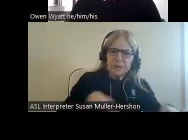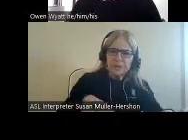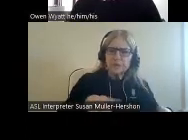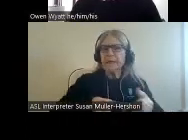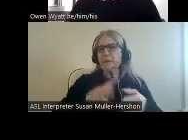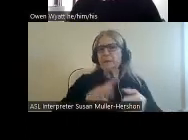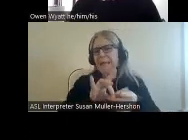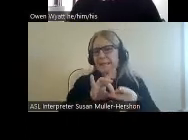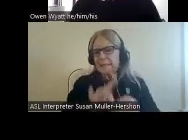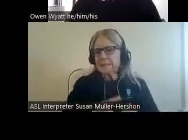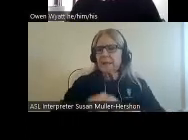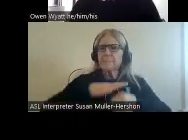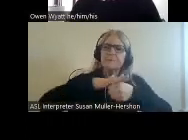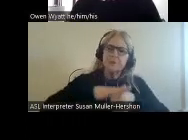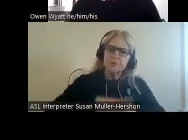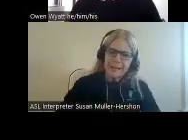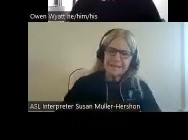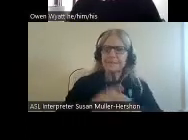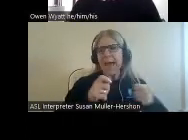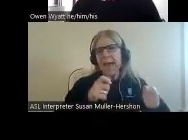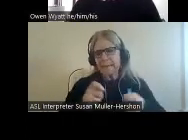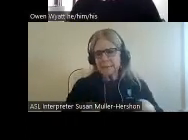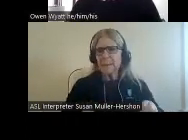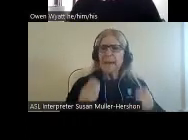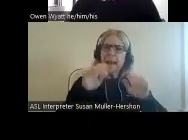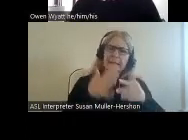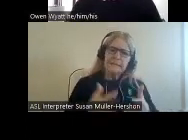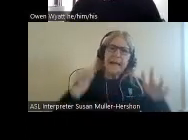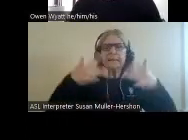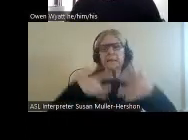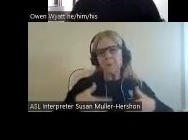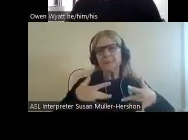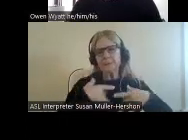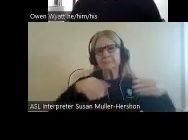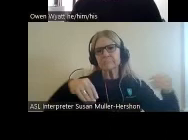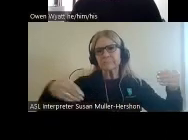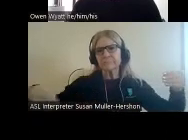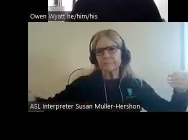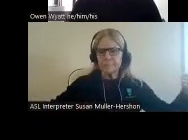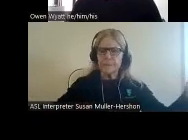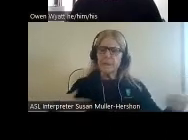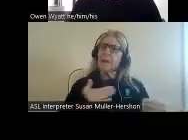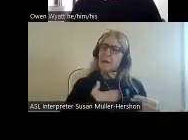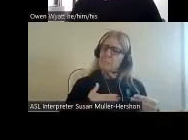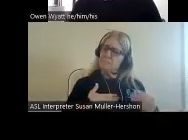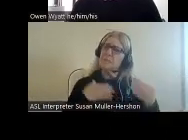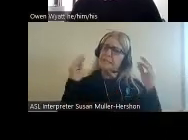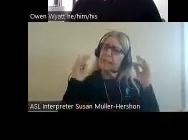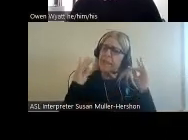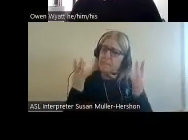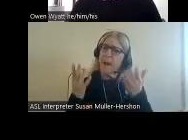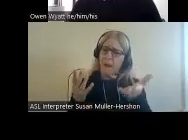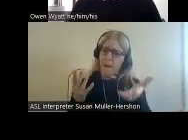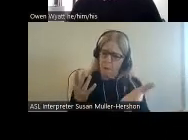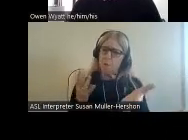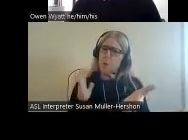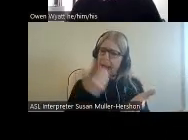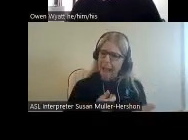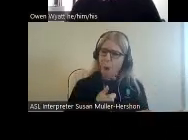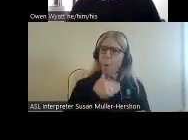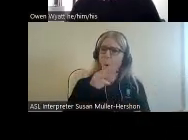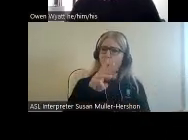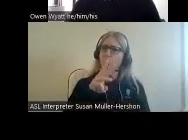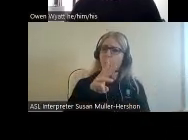management, anxiety, and depression, and so on. So please, again, consider our website